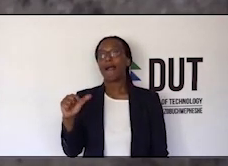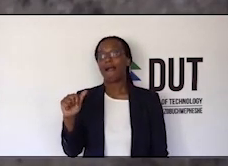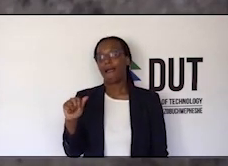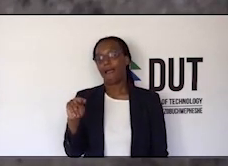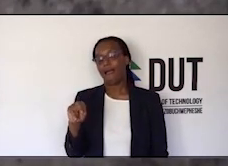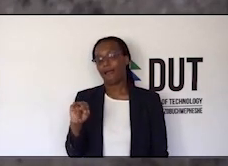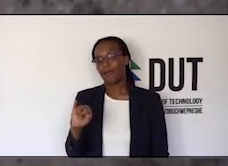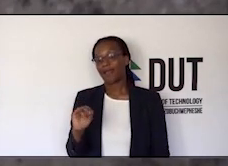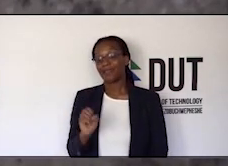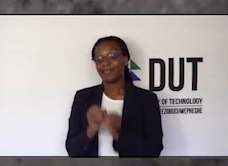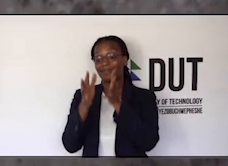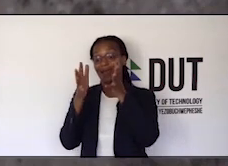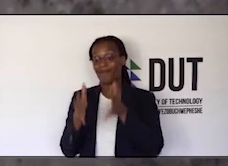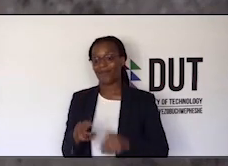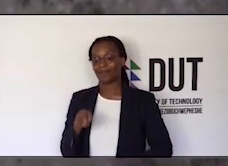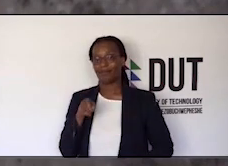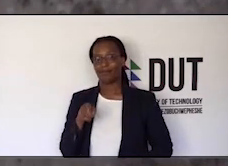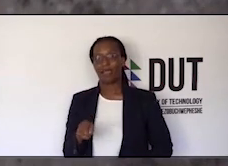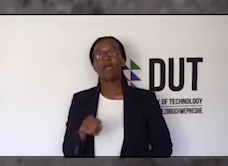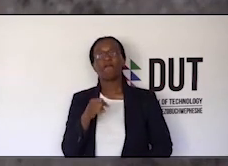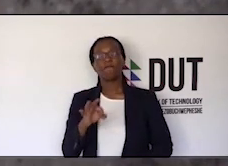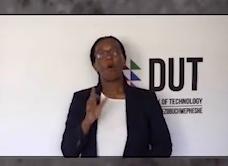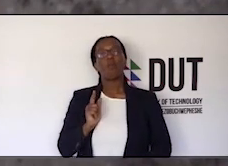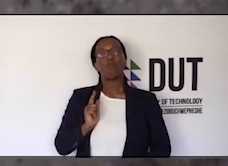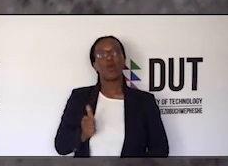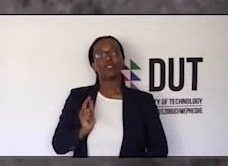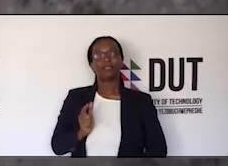is a Director of Protection Services.